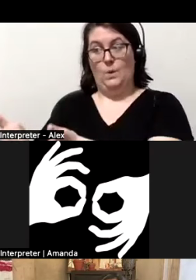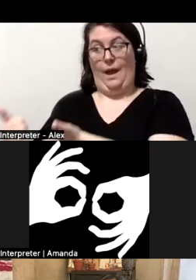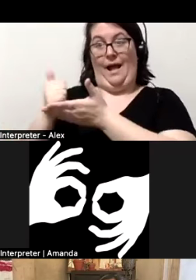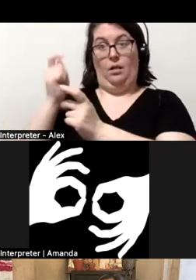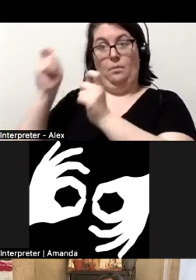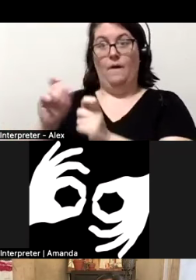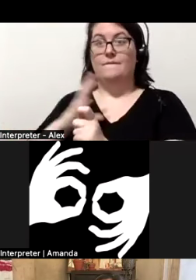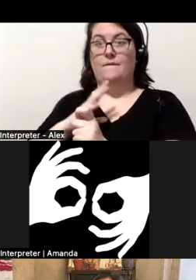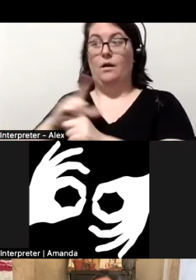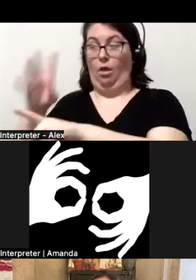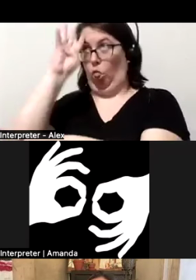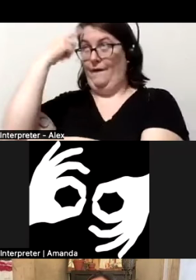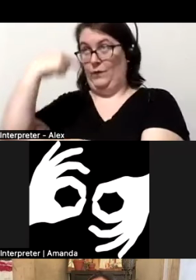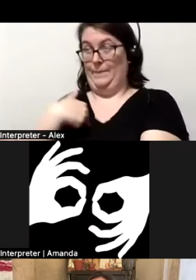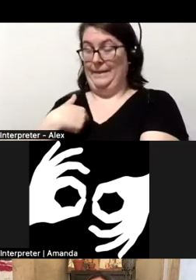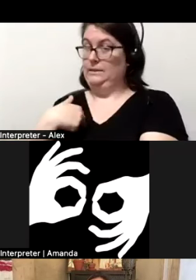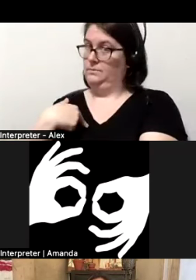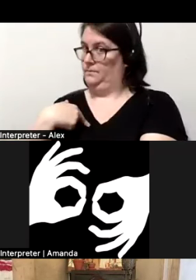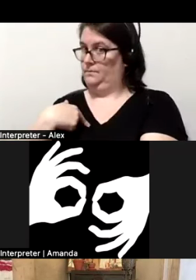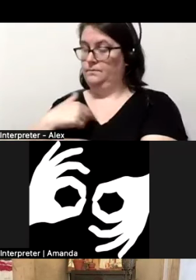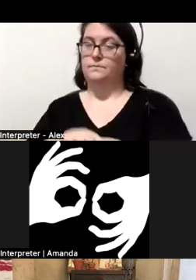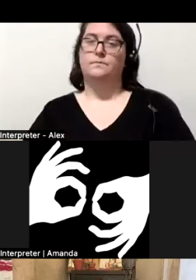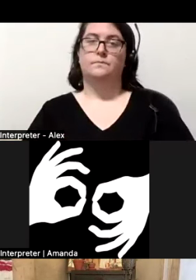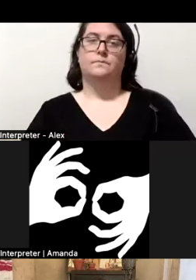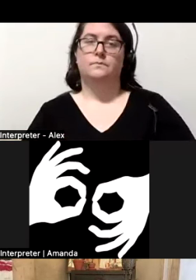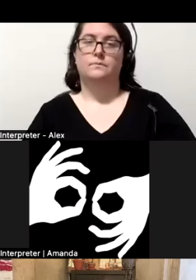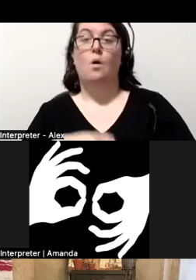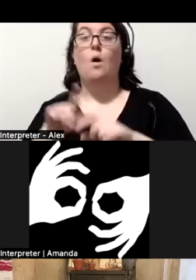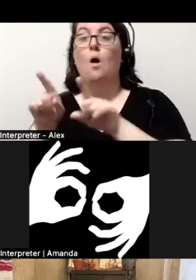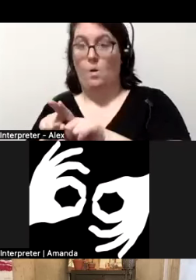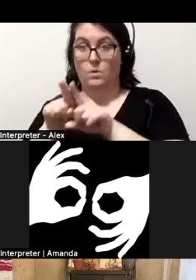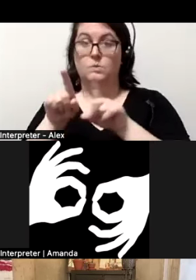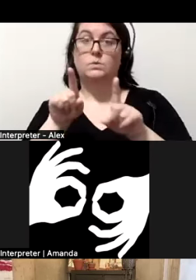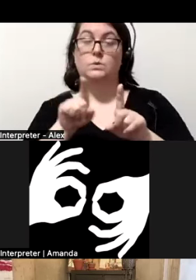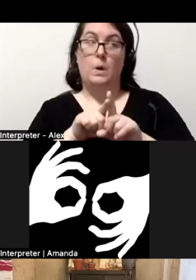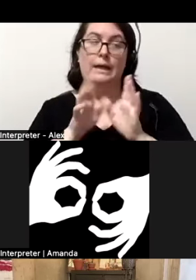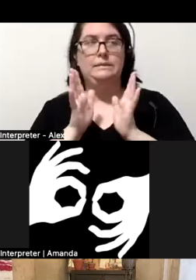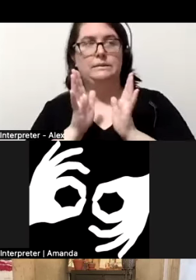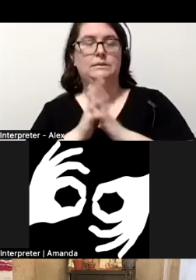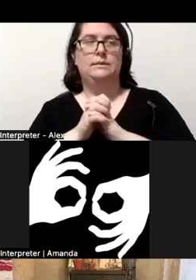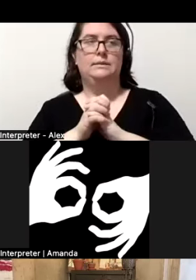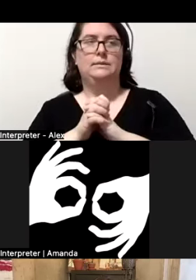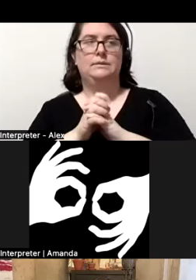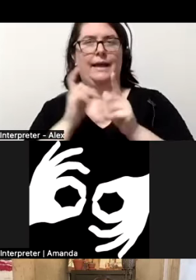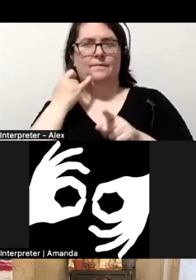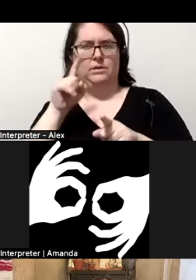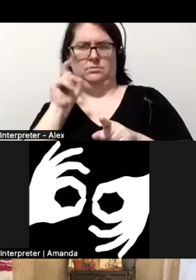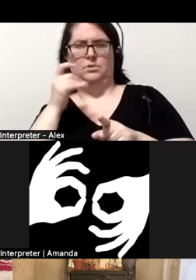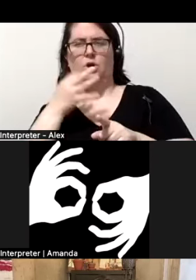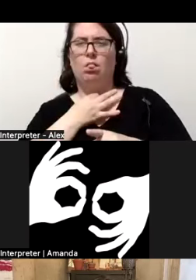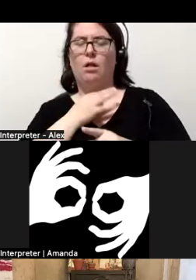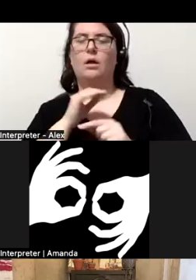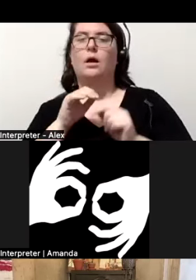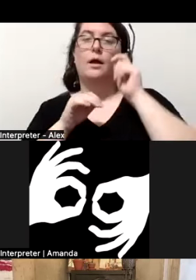to generate your ideas. I also would say, if you want to learn more about this, the